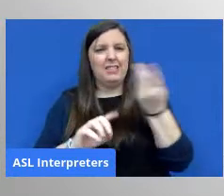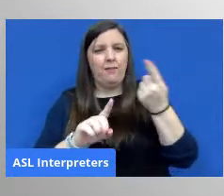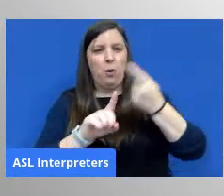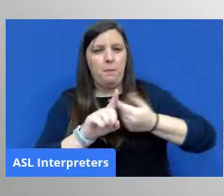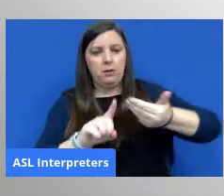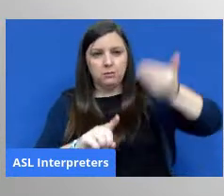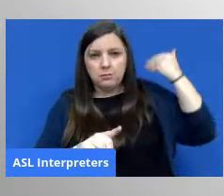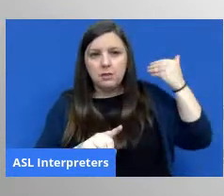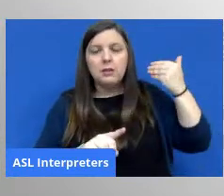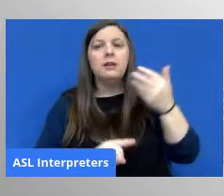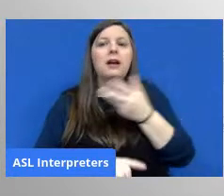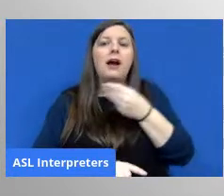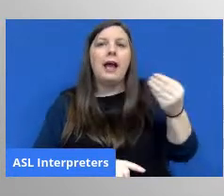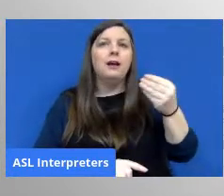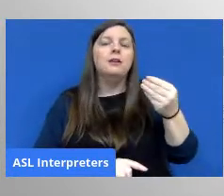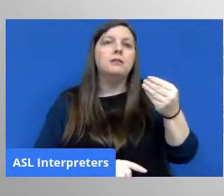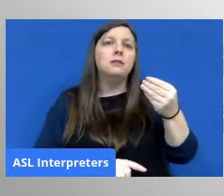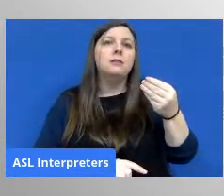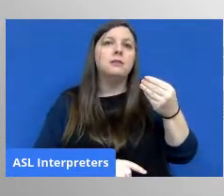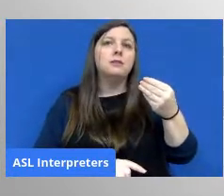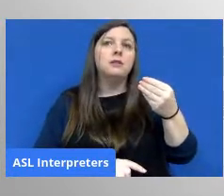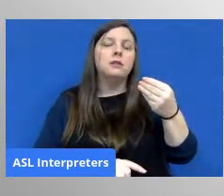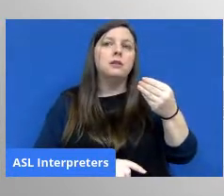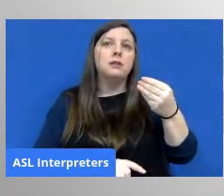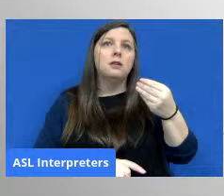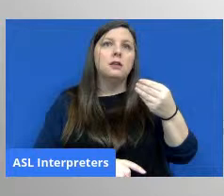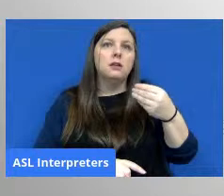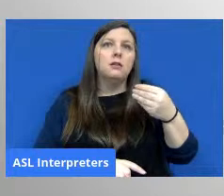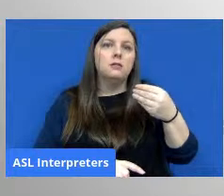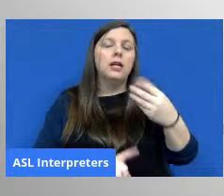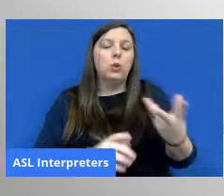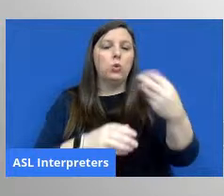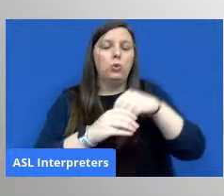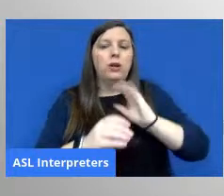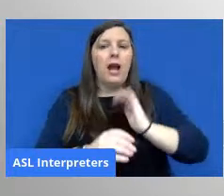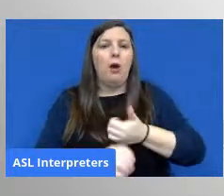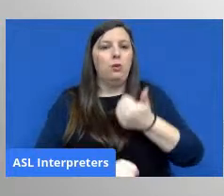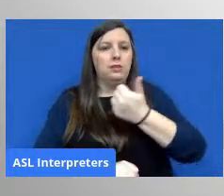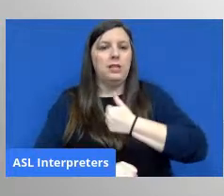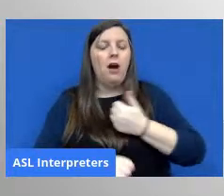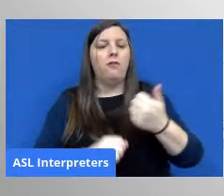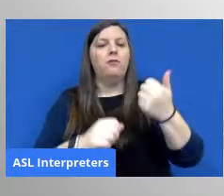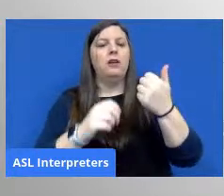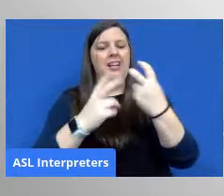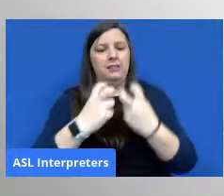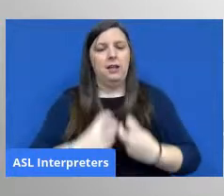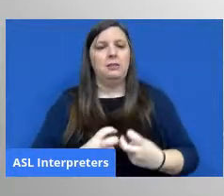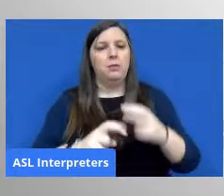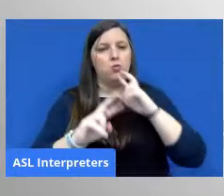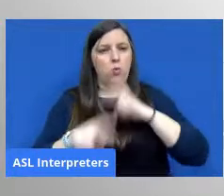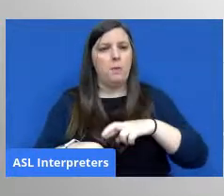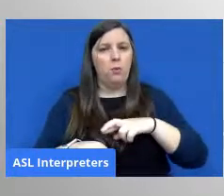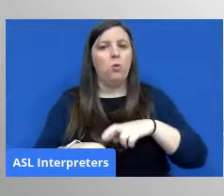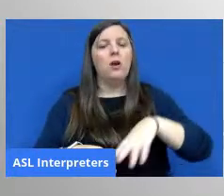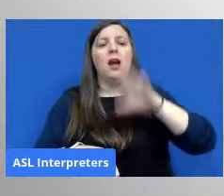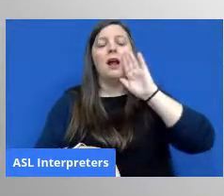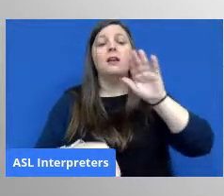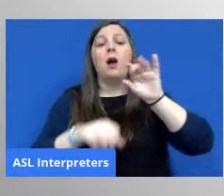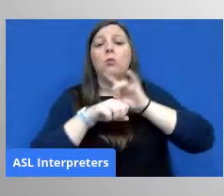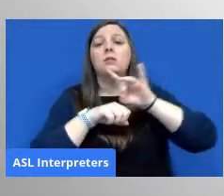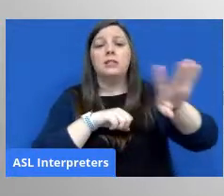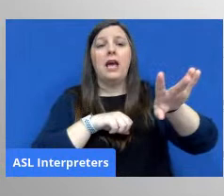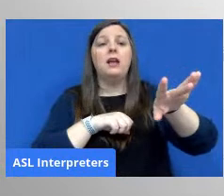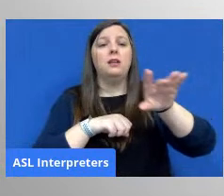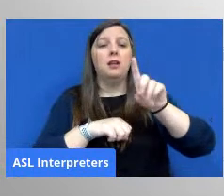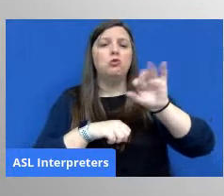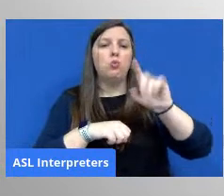as pulling in our self-assessment report as well. And I'll send out sort of a draft of that before we make it official in